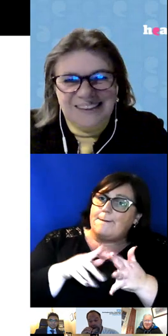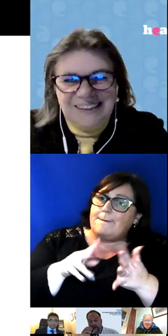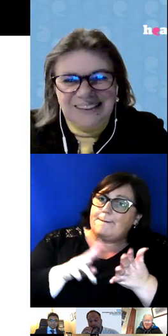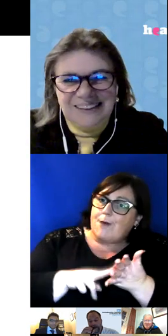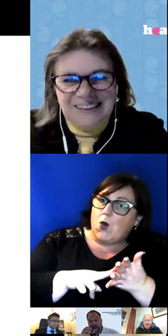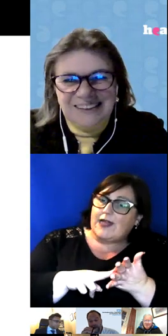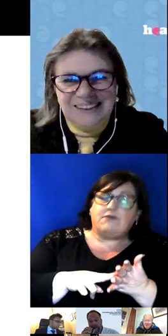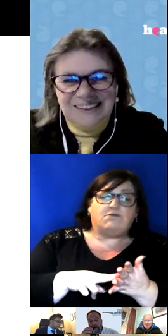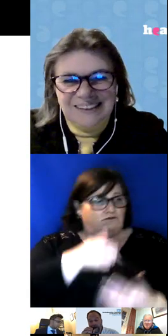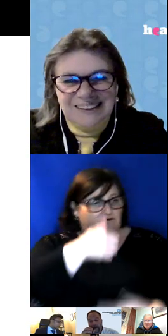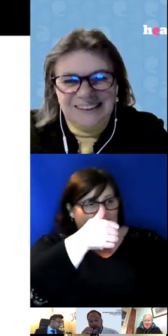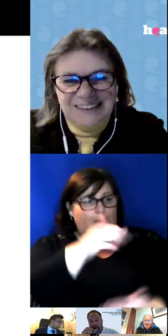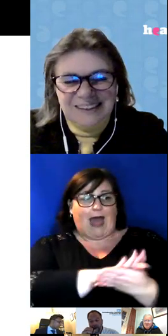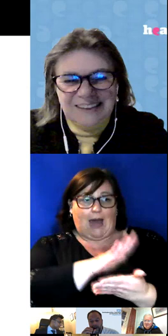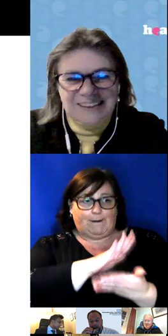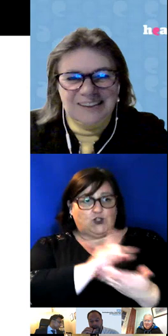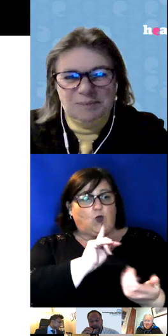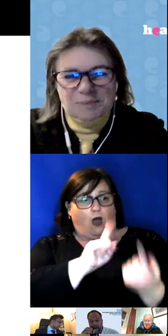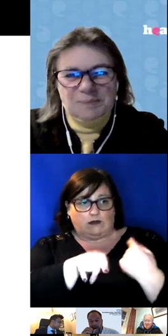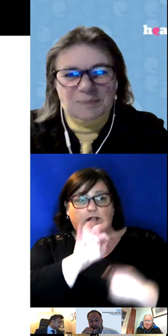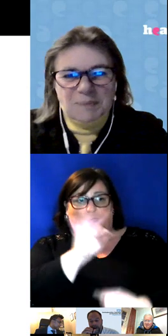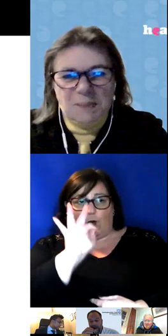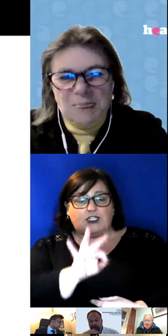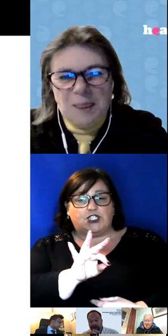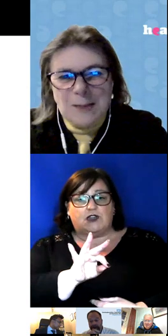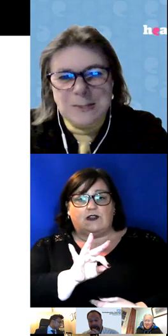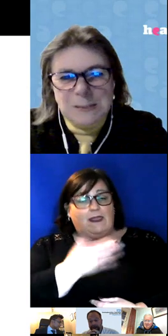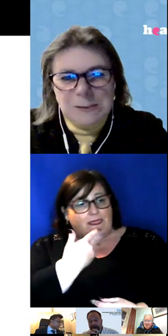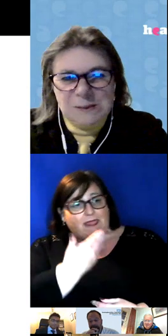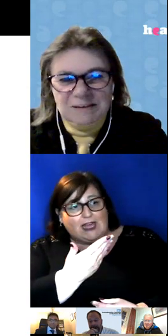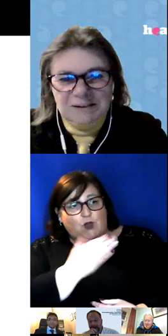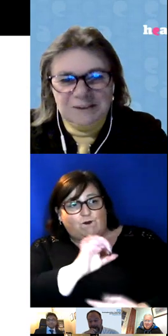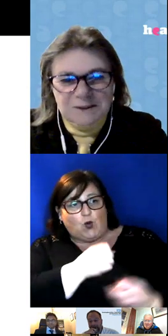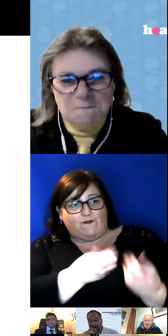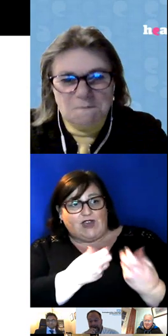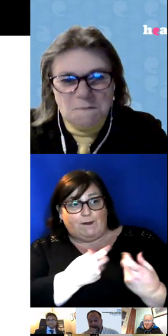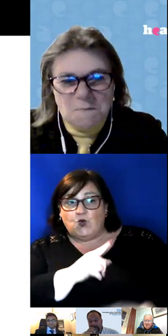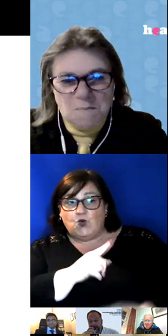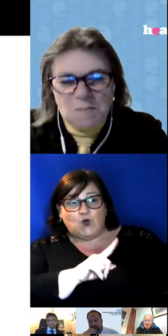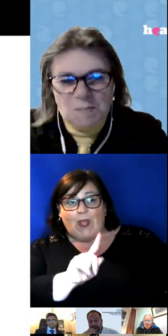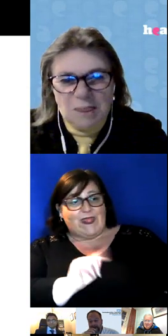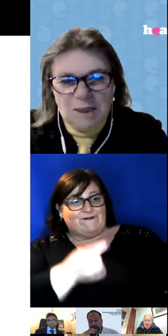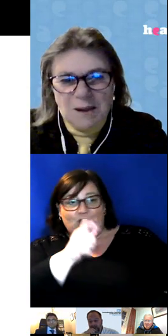Very happy to take that. Thank you for the feedback. You're not the first person to have said that.